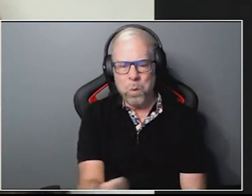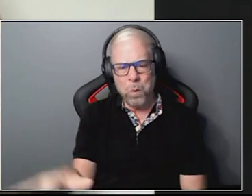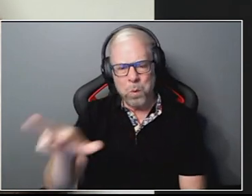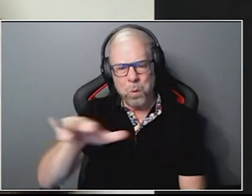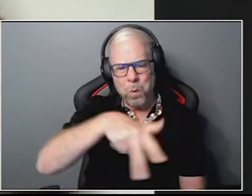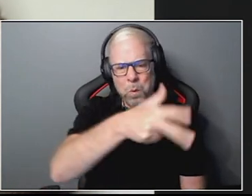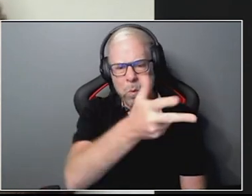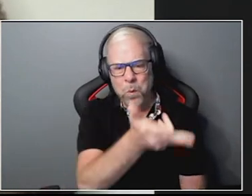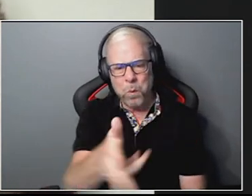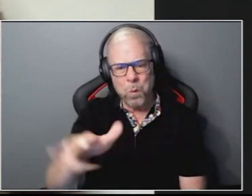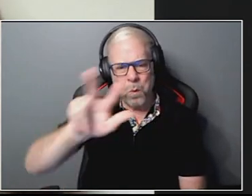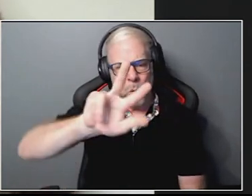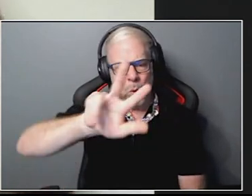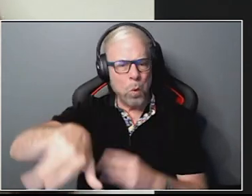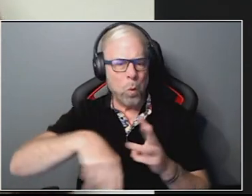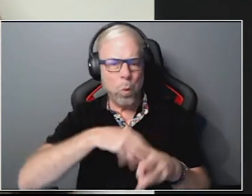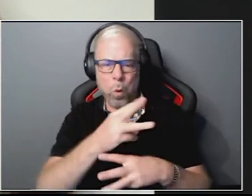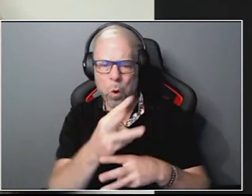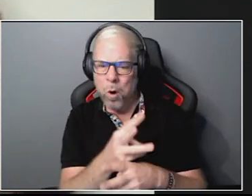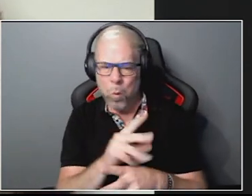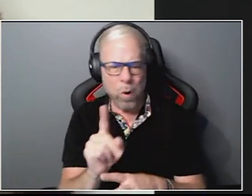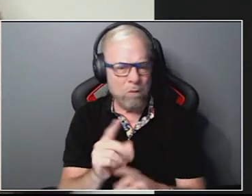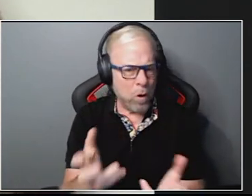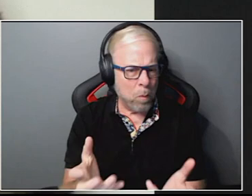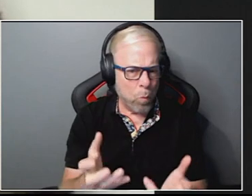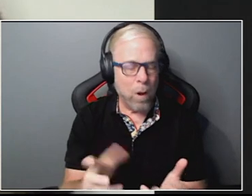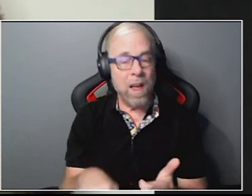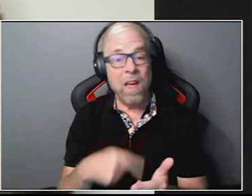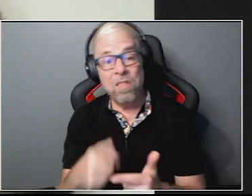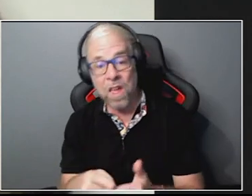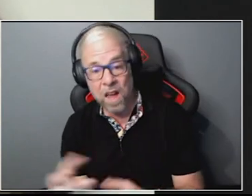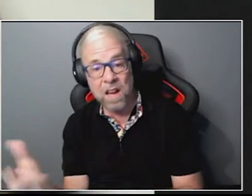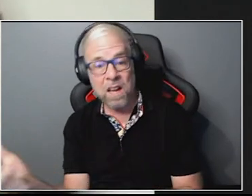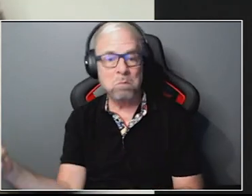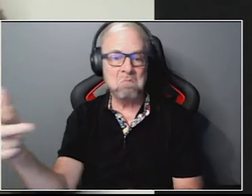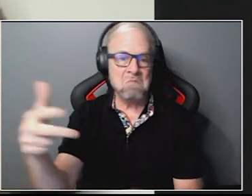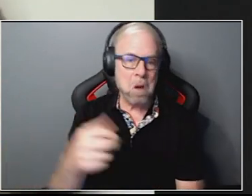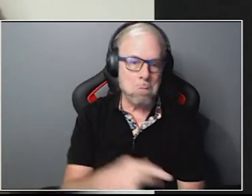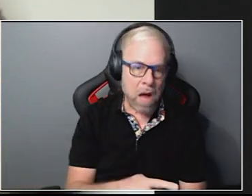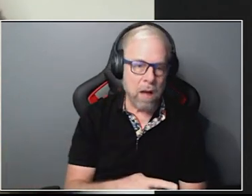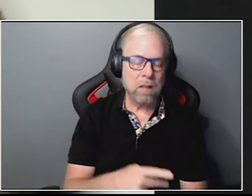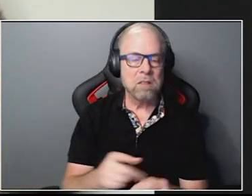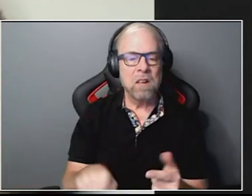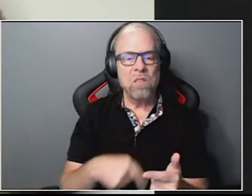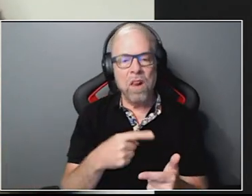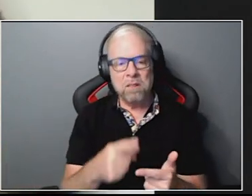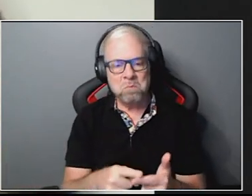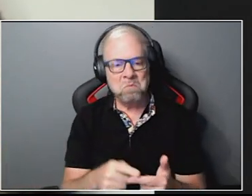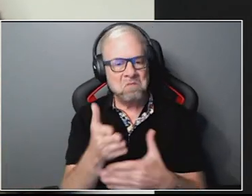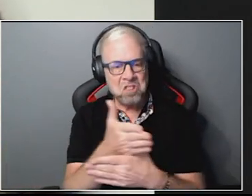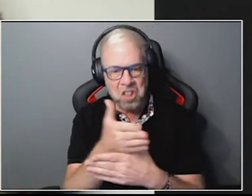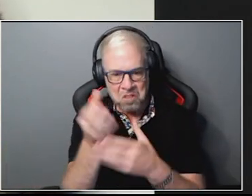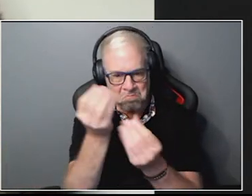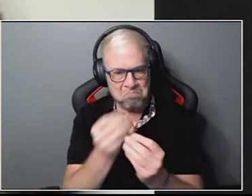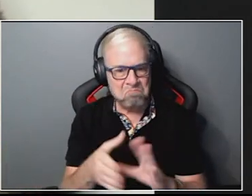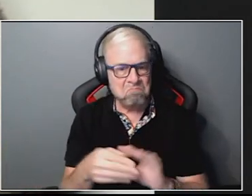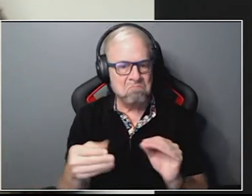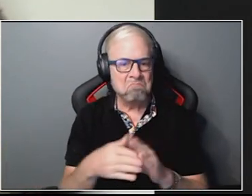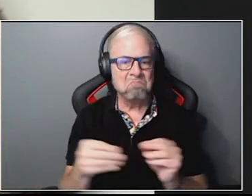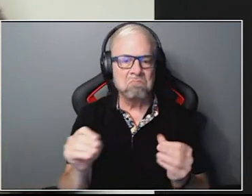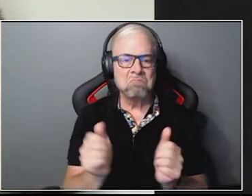wherever he wanted to go. And he would come back. Every time he would go out, he would come back and share those stories with me. And I was